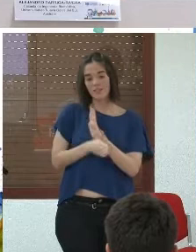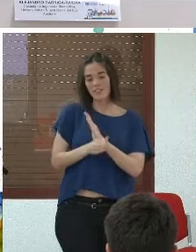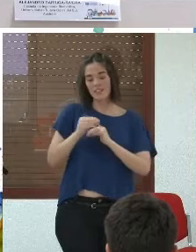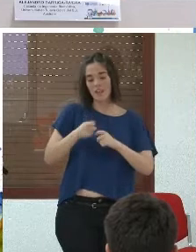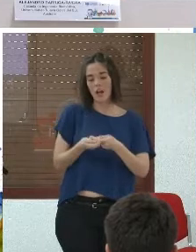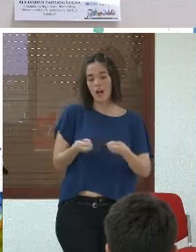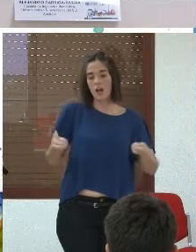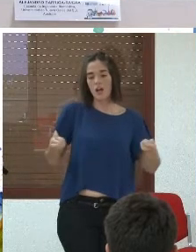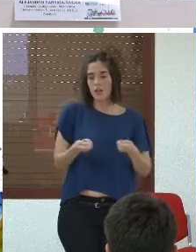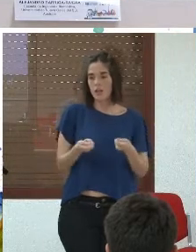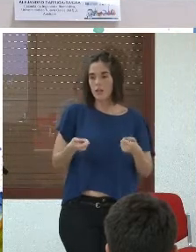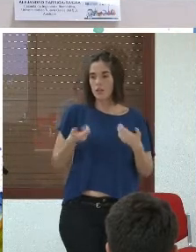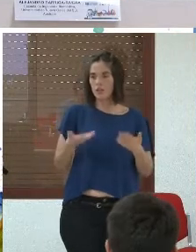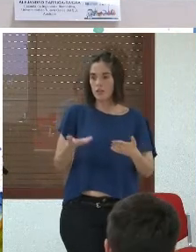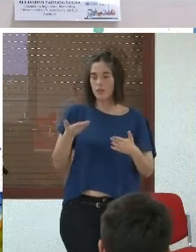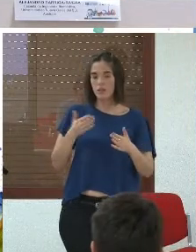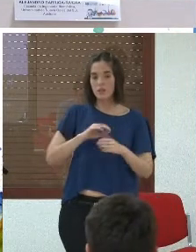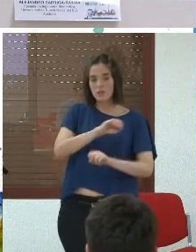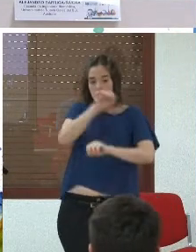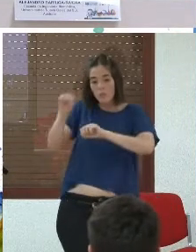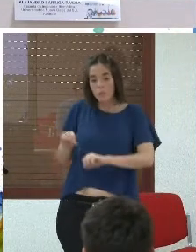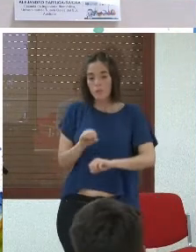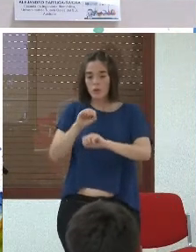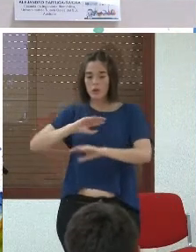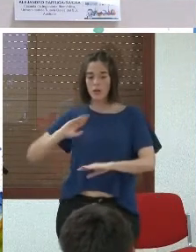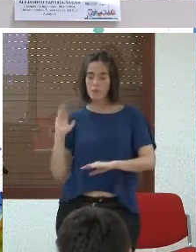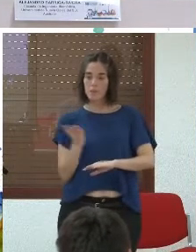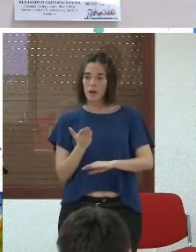made it very elastic, and it protects the user